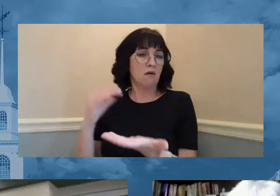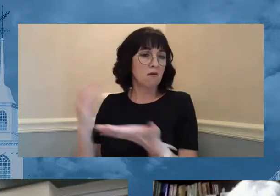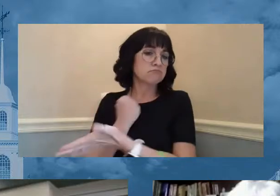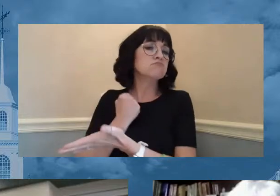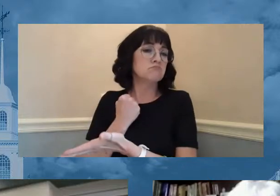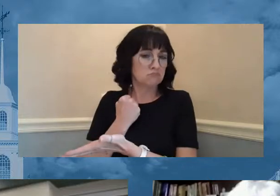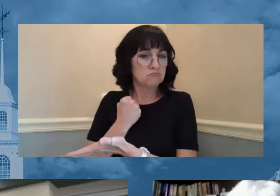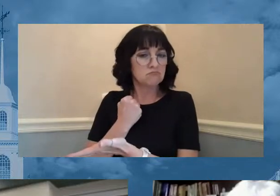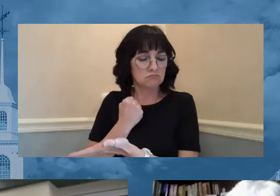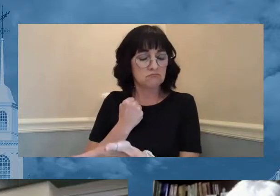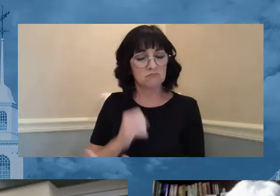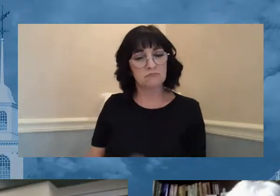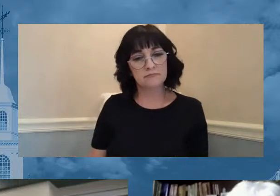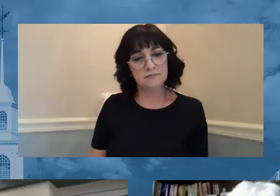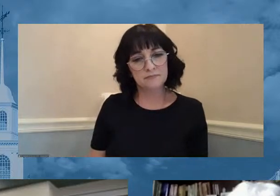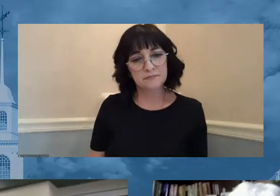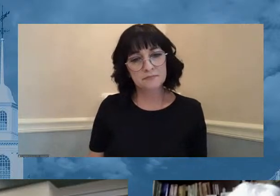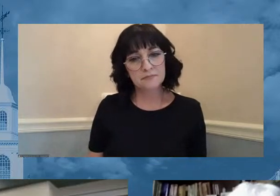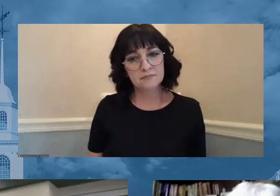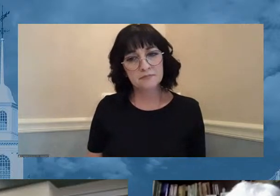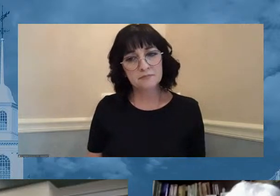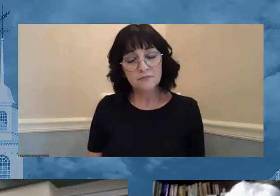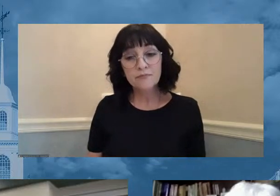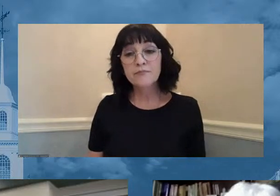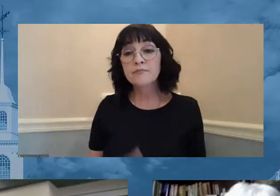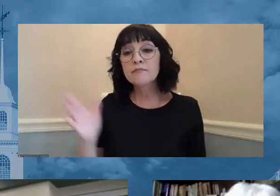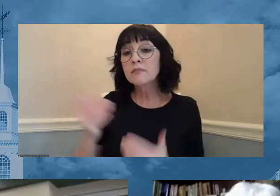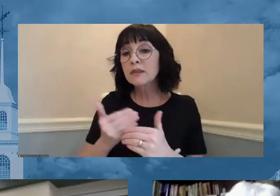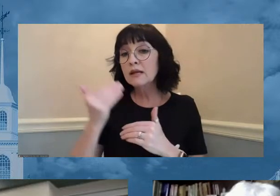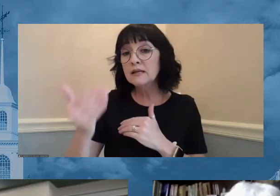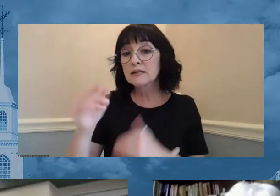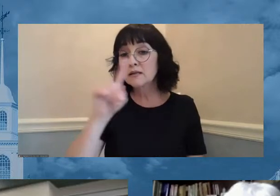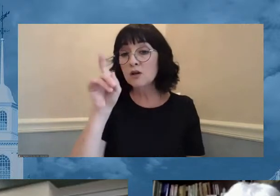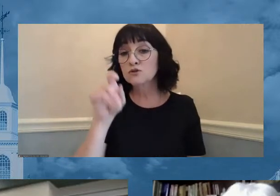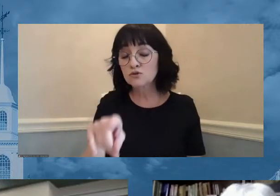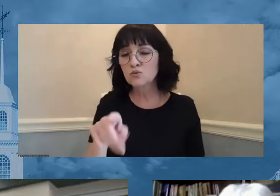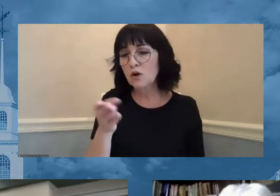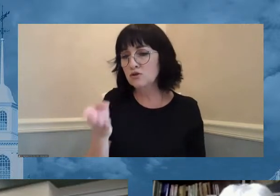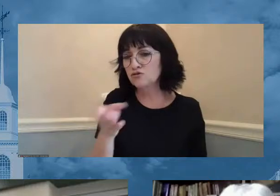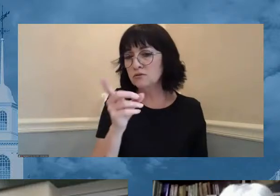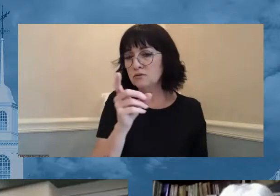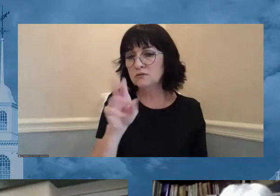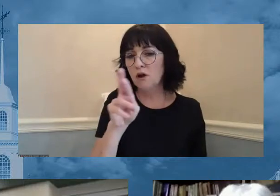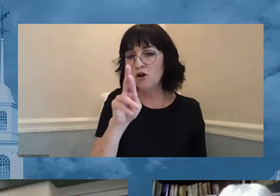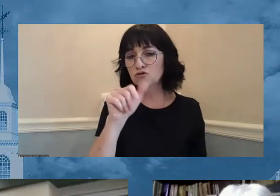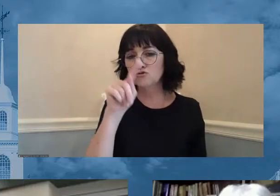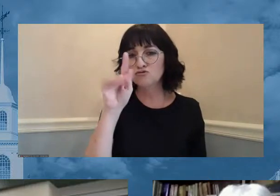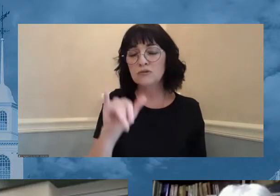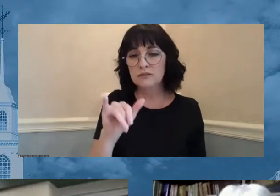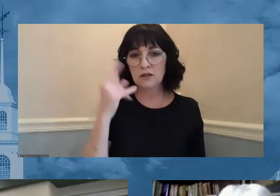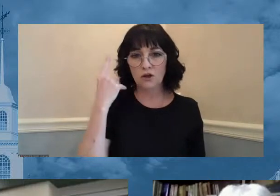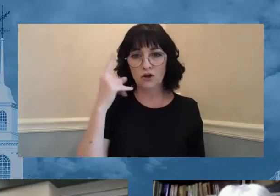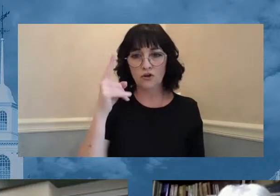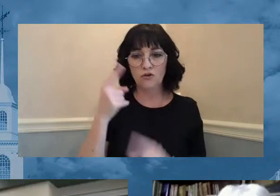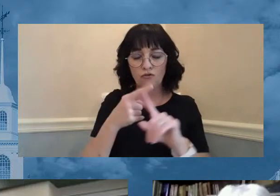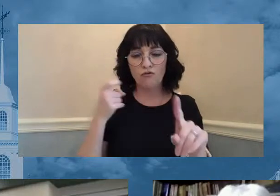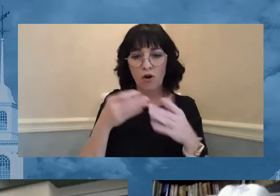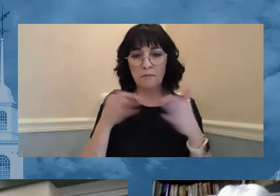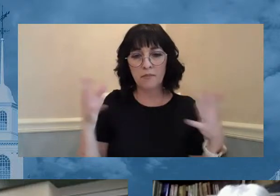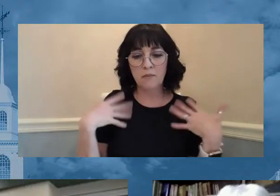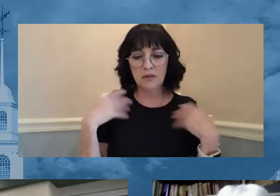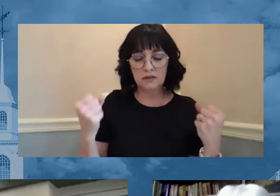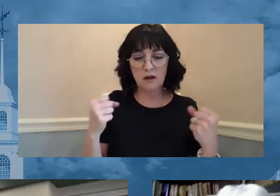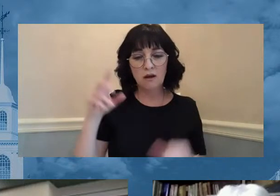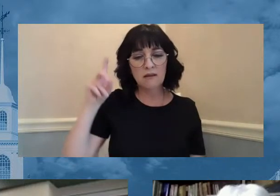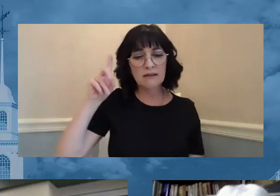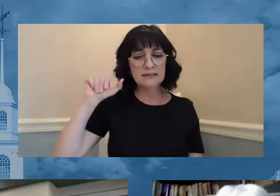out. Thank you all. Here's another question specifically for Dr. Rattay from our pre-submitted comments. Dr. Rattay, Dave asked, could you clarify